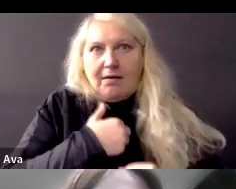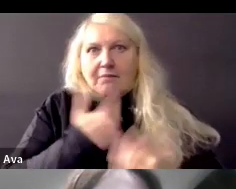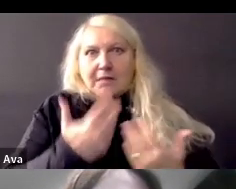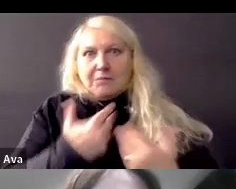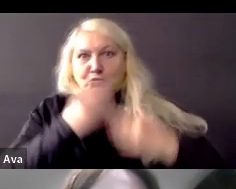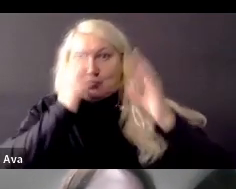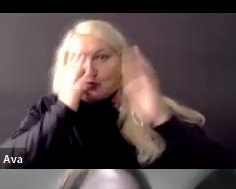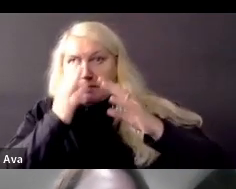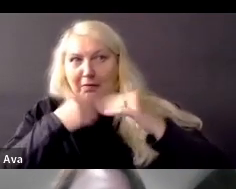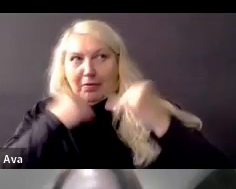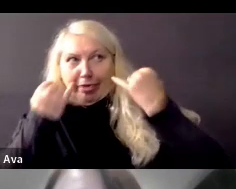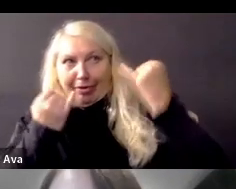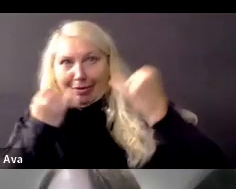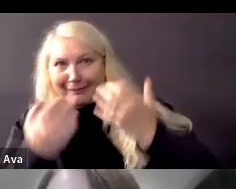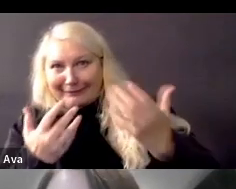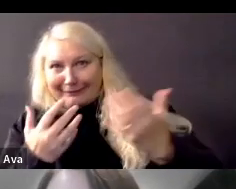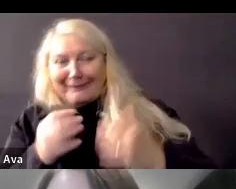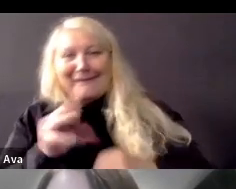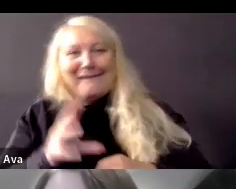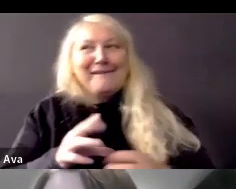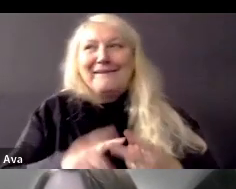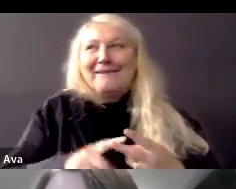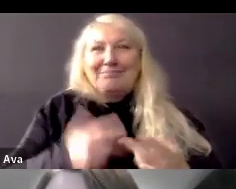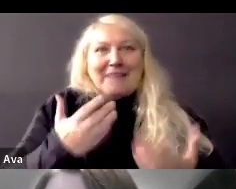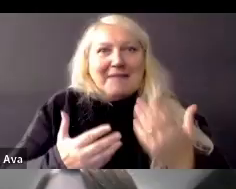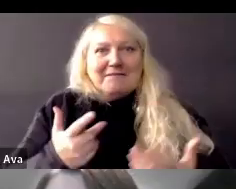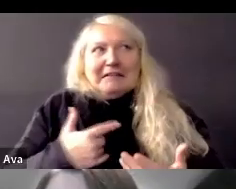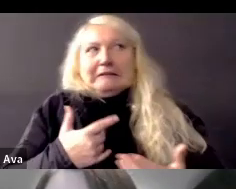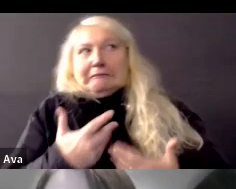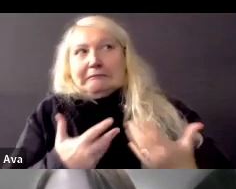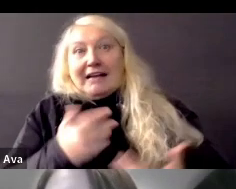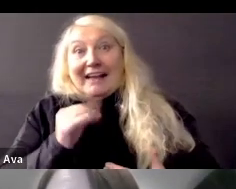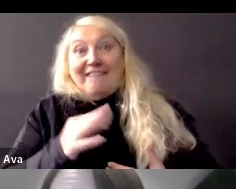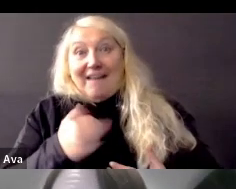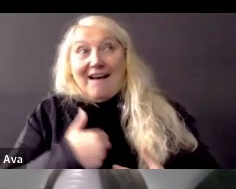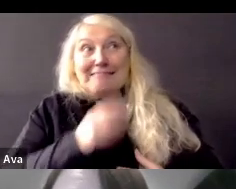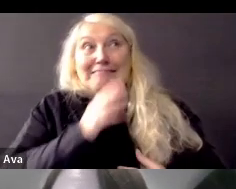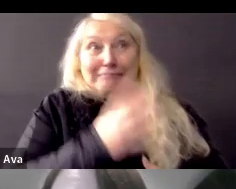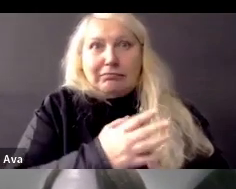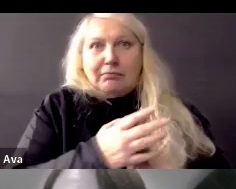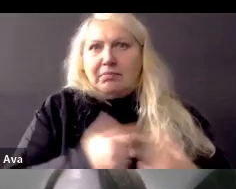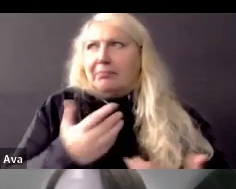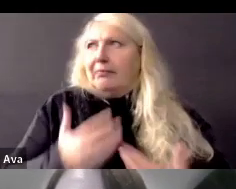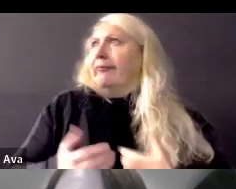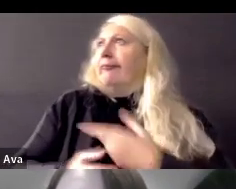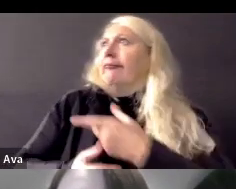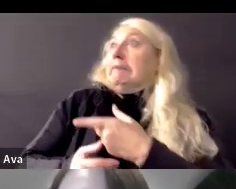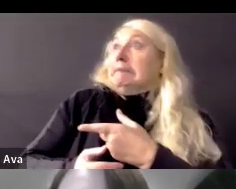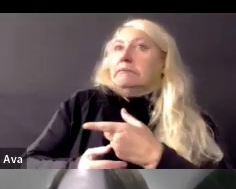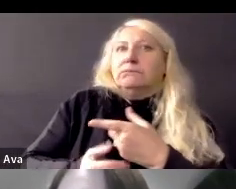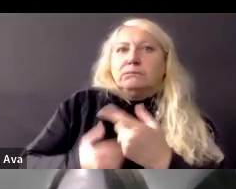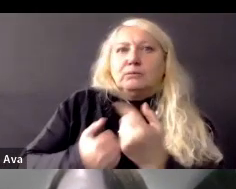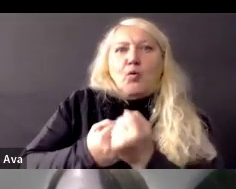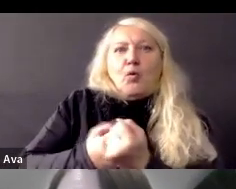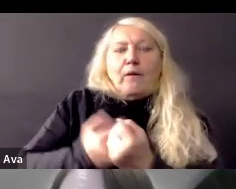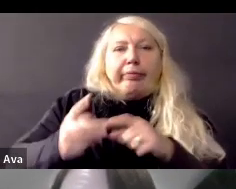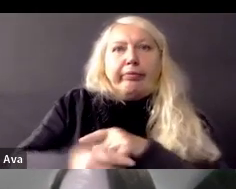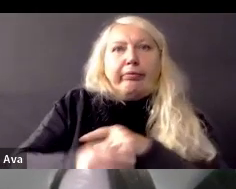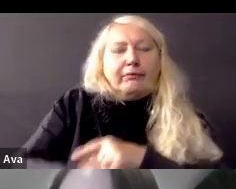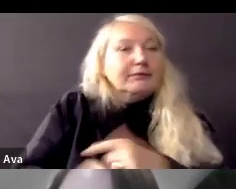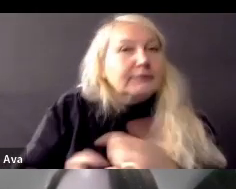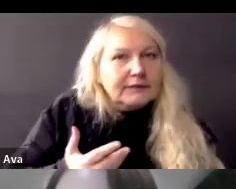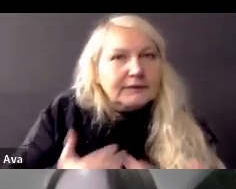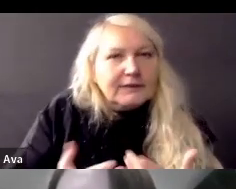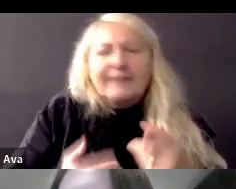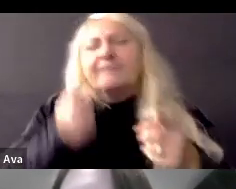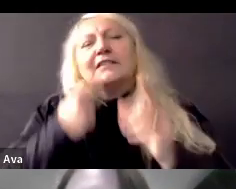might be afraid of losing their supports and services, even though they want to be involved in advocacy work. So somebody who wants to join